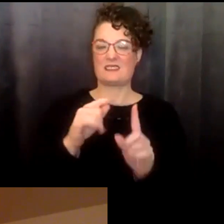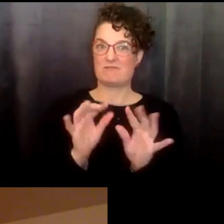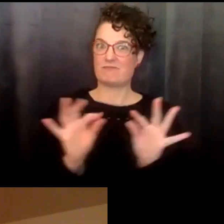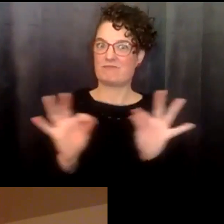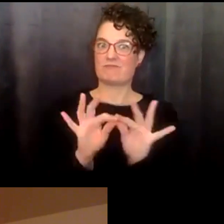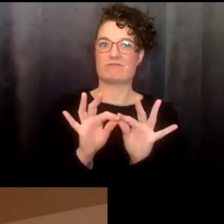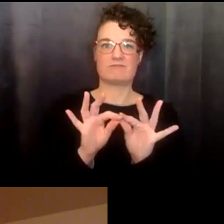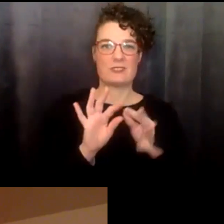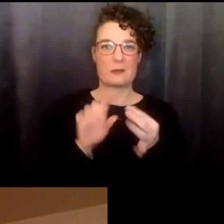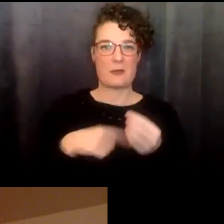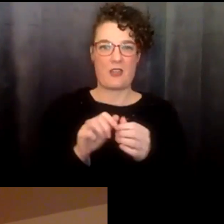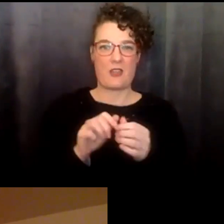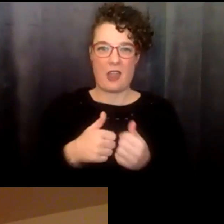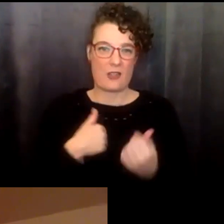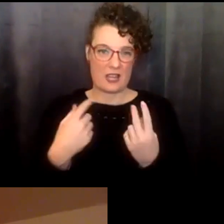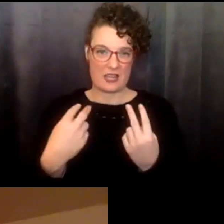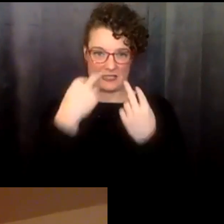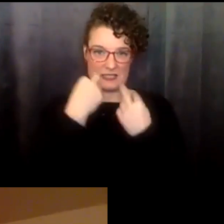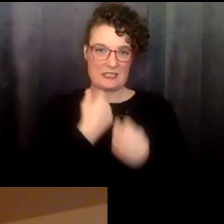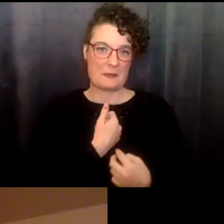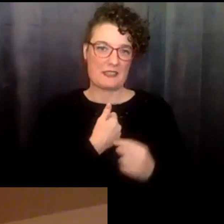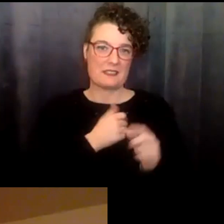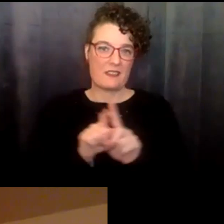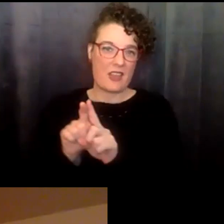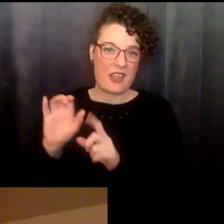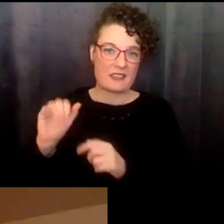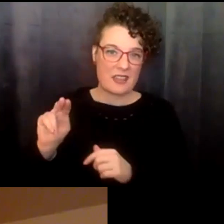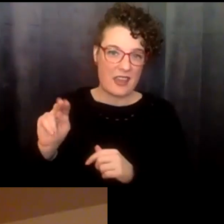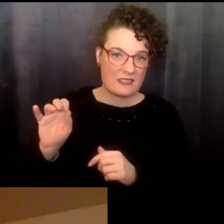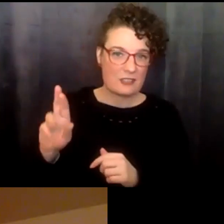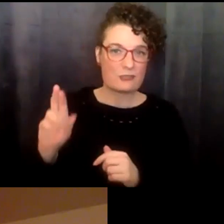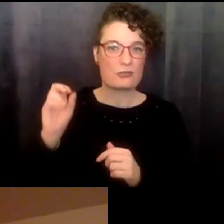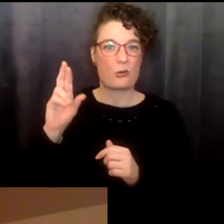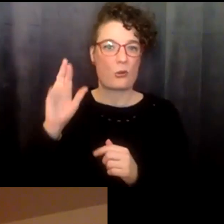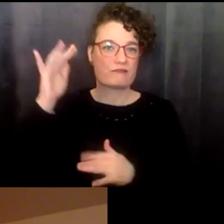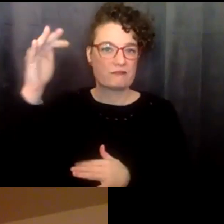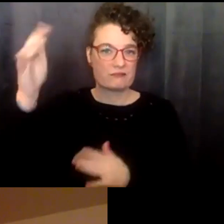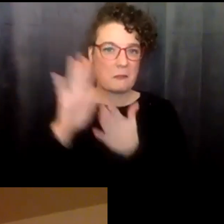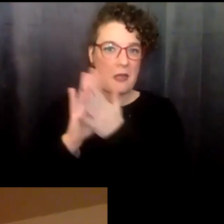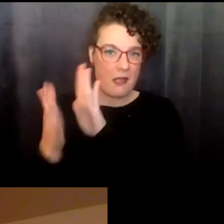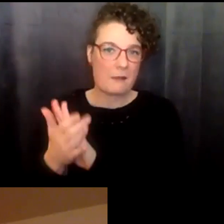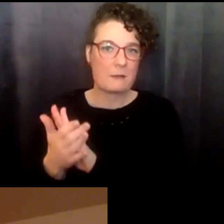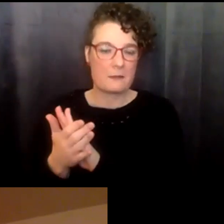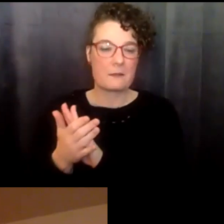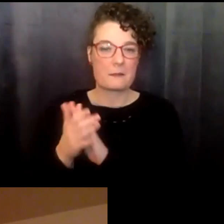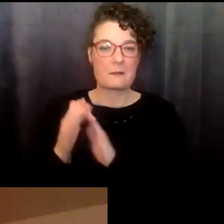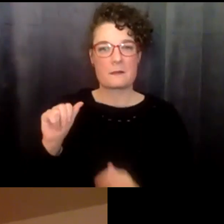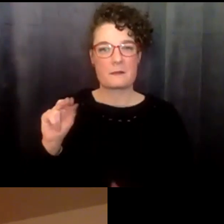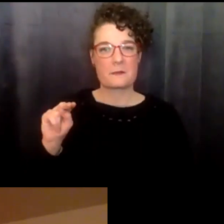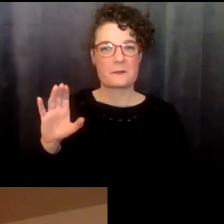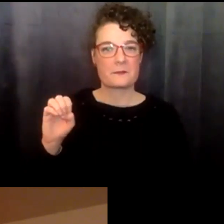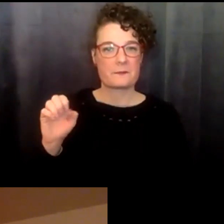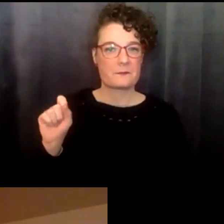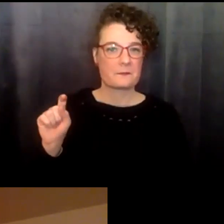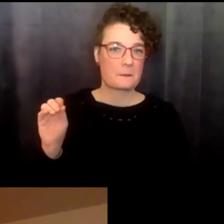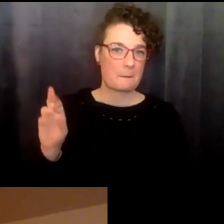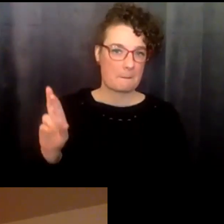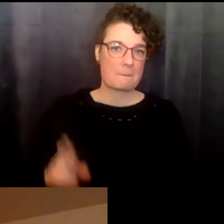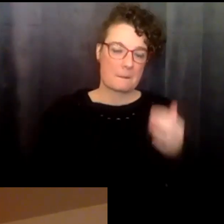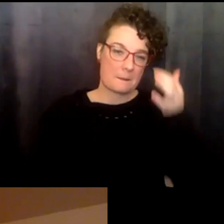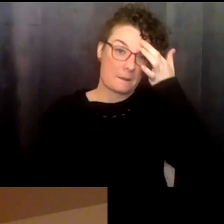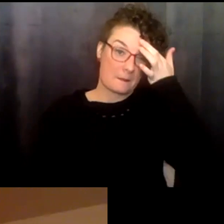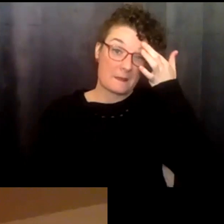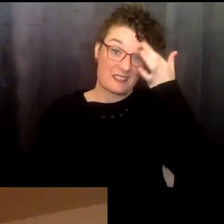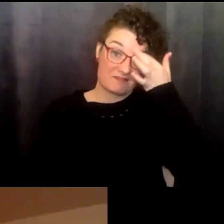myself as an ancestor, or as becoming, getting to that point where I can be an ancestor.